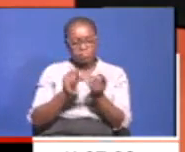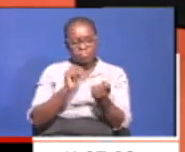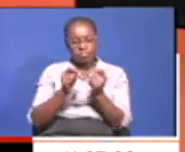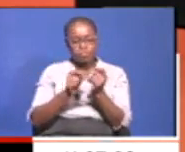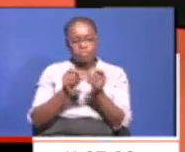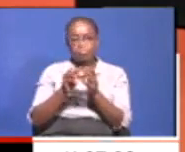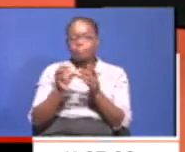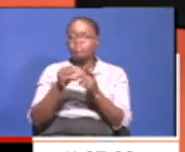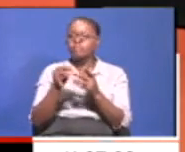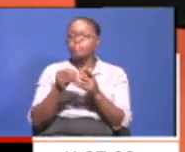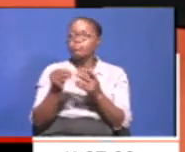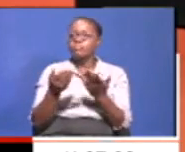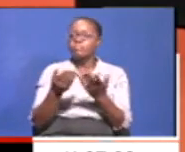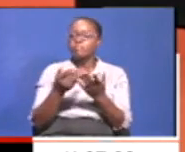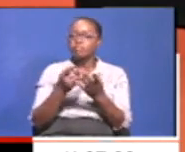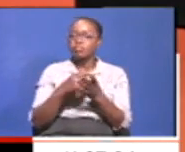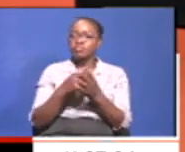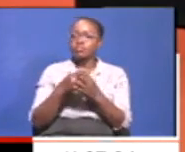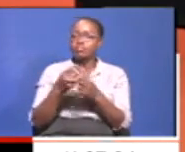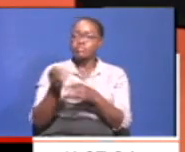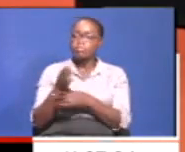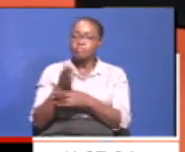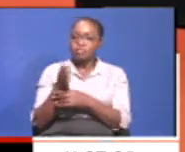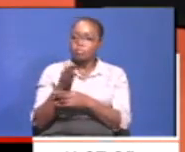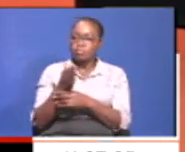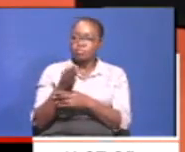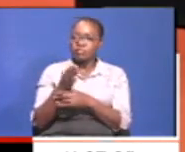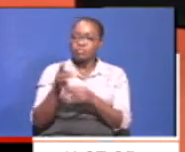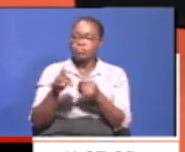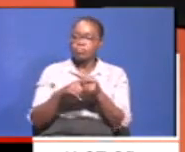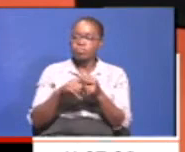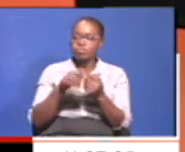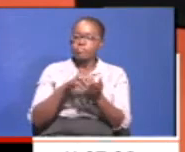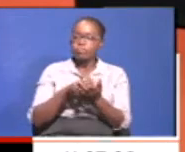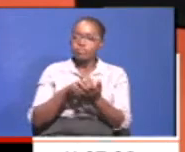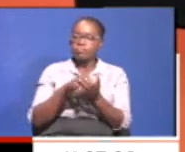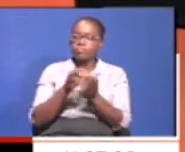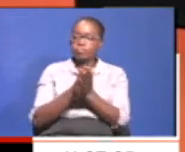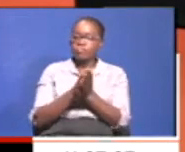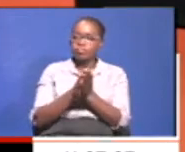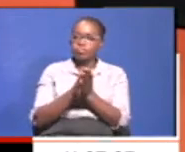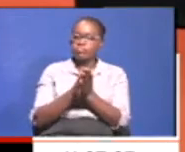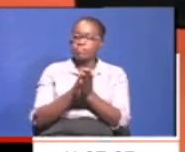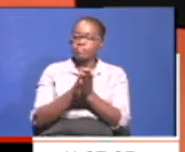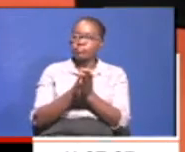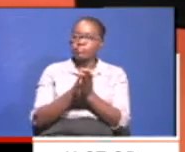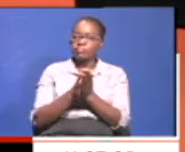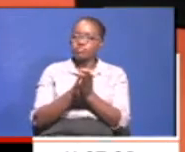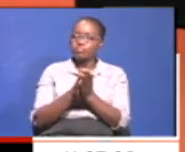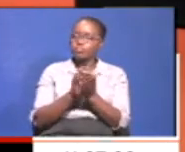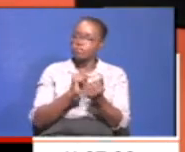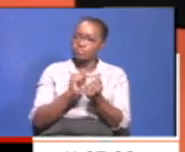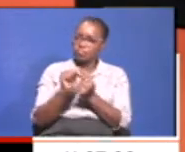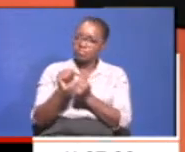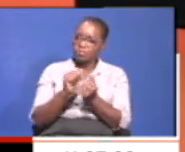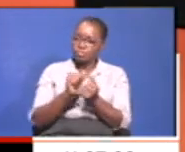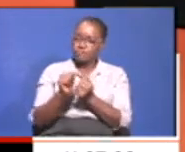on Thursday, with 6 stages on Friday, another 6 on Saturday,